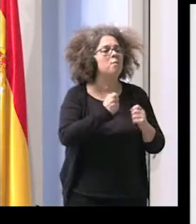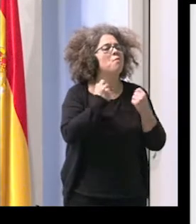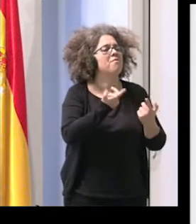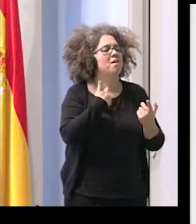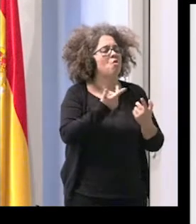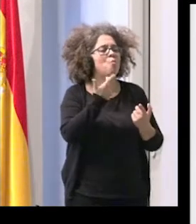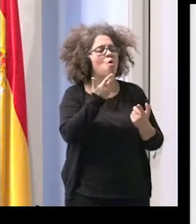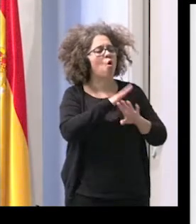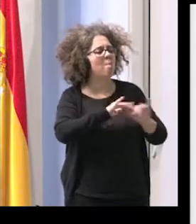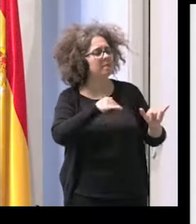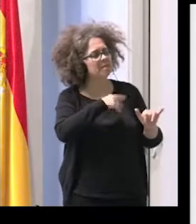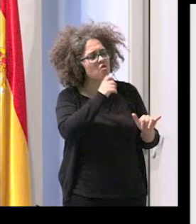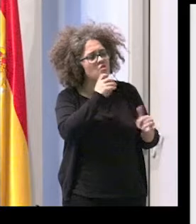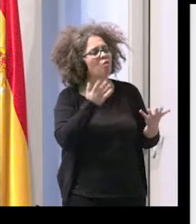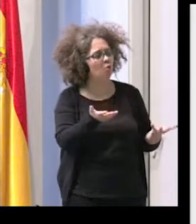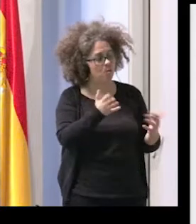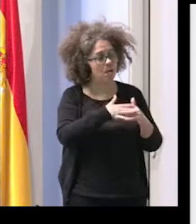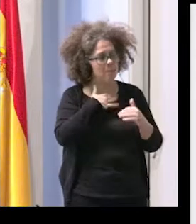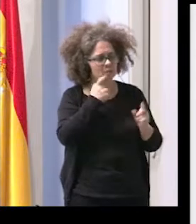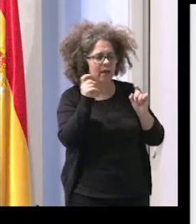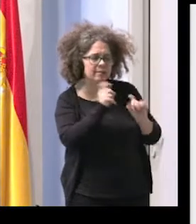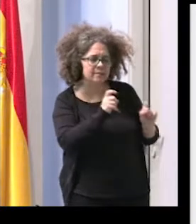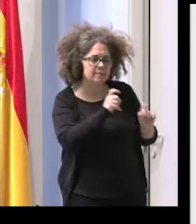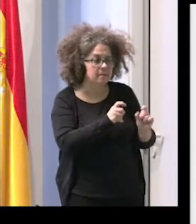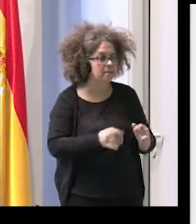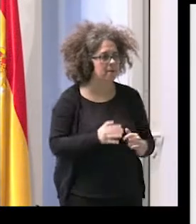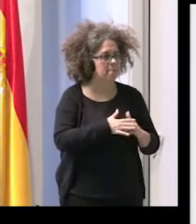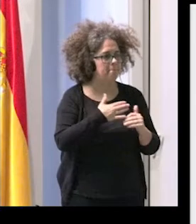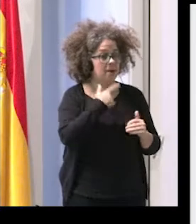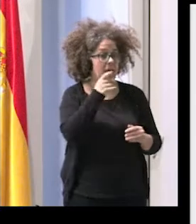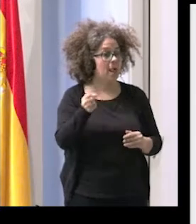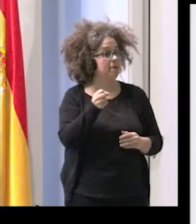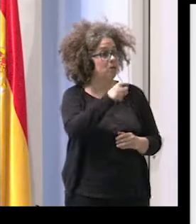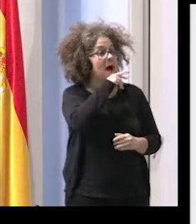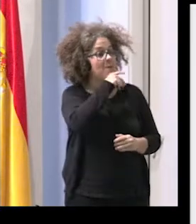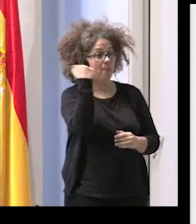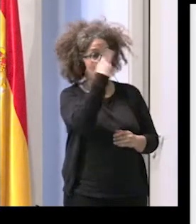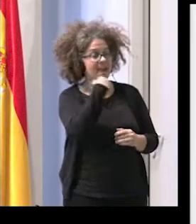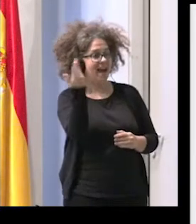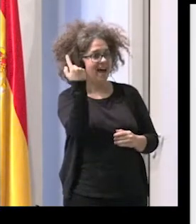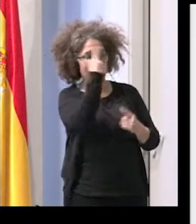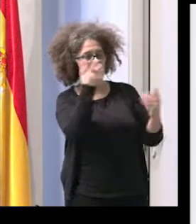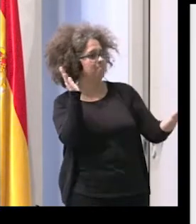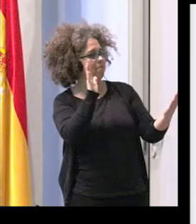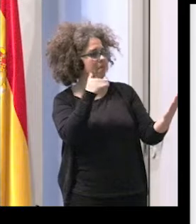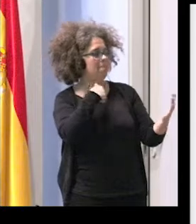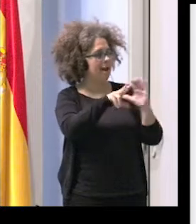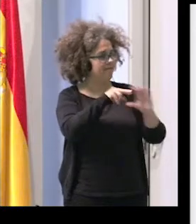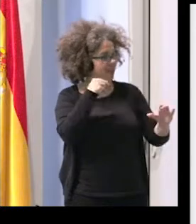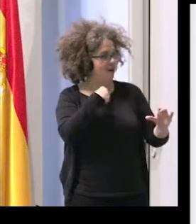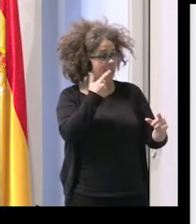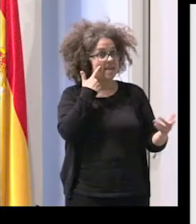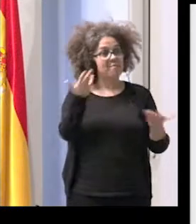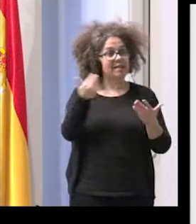difficulty. We're going to show them the person speaking in a video. That should solve all the problems, right?